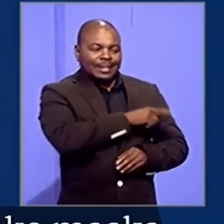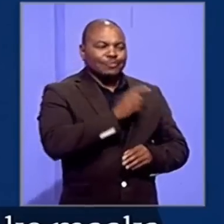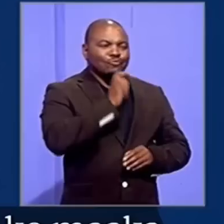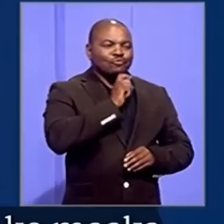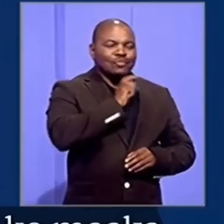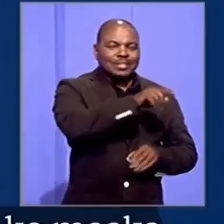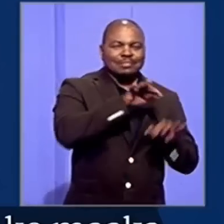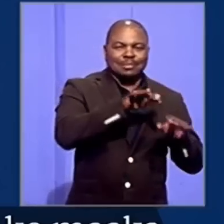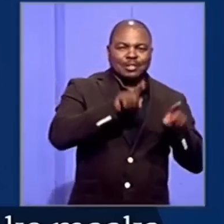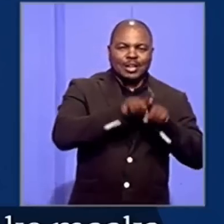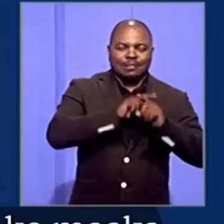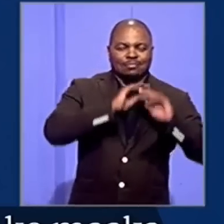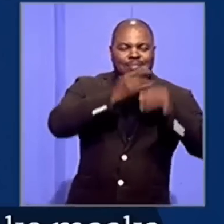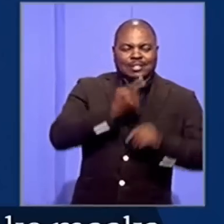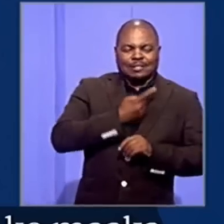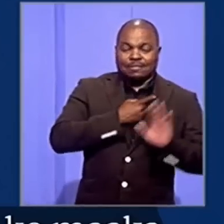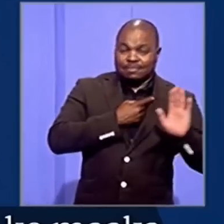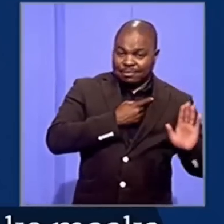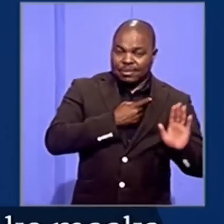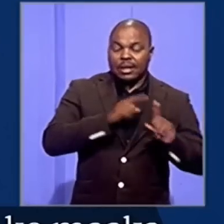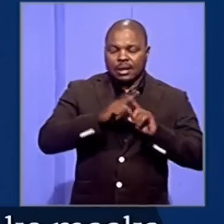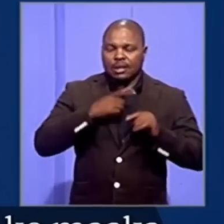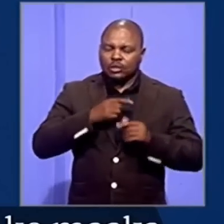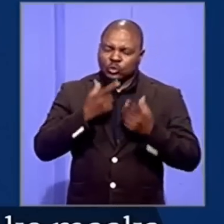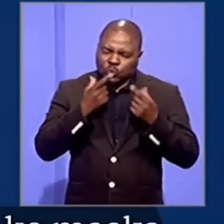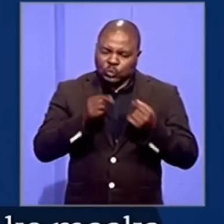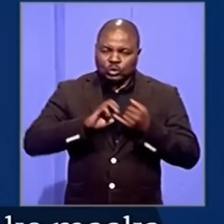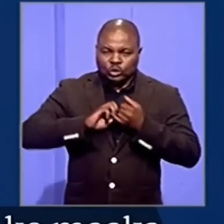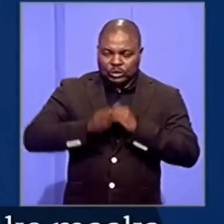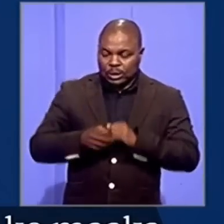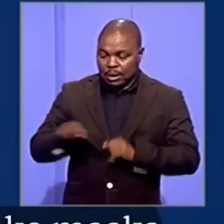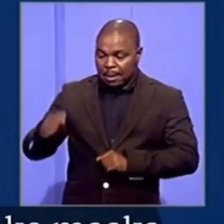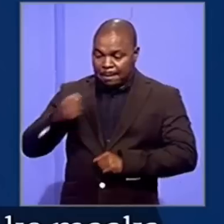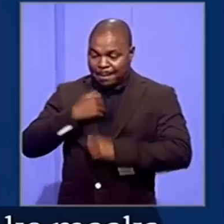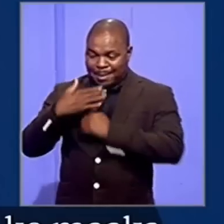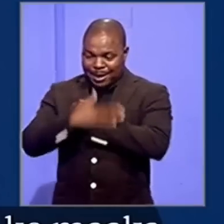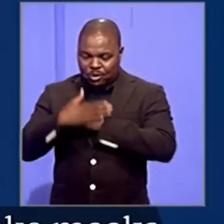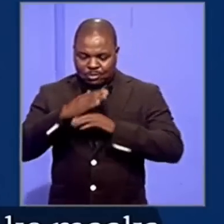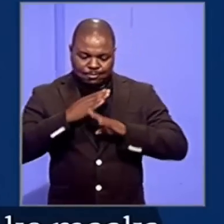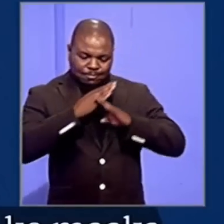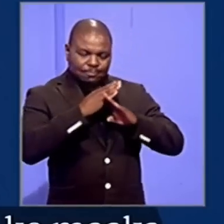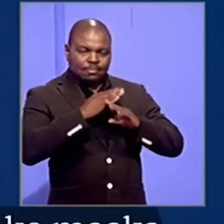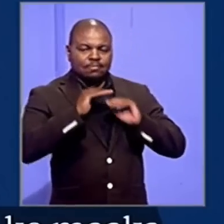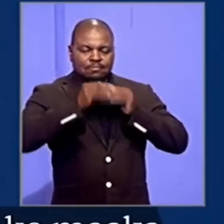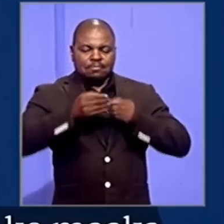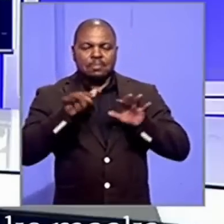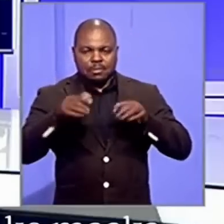shields. We will continue to do what is necessary to defend our country and defend our people.